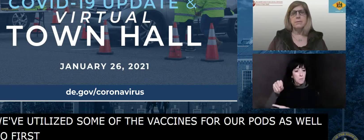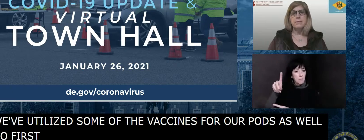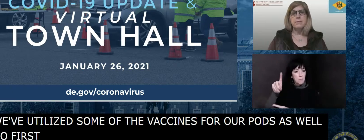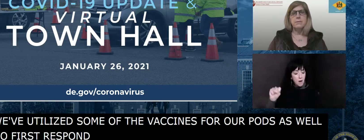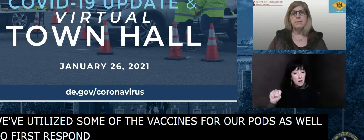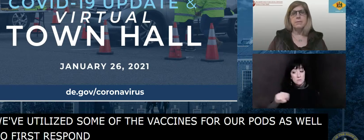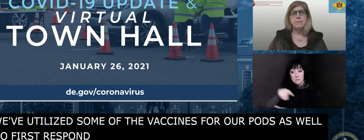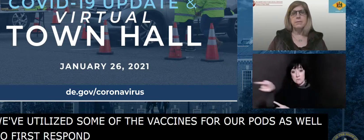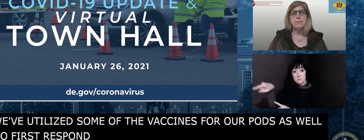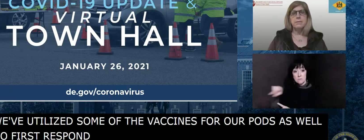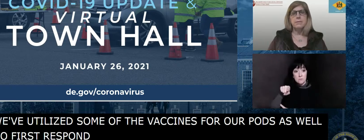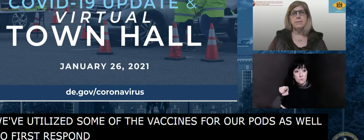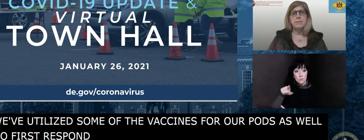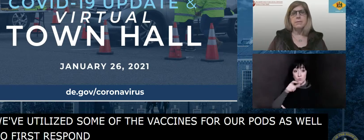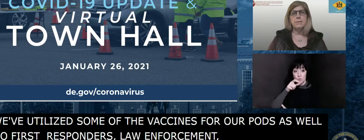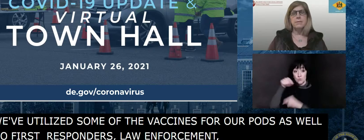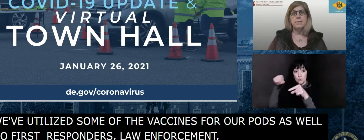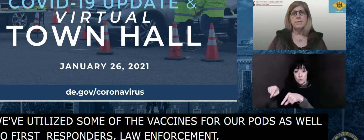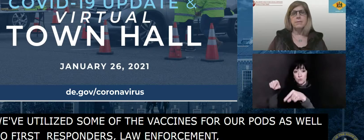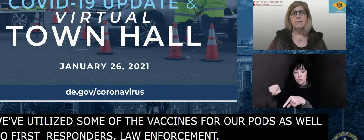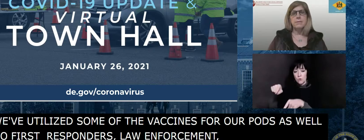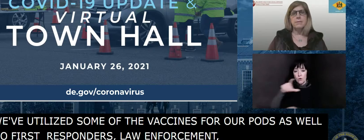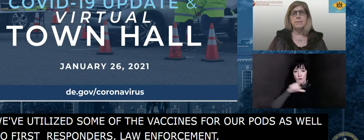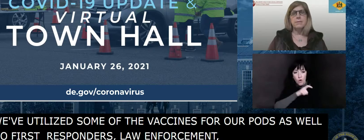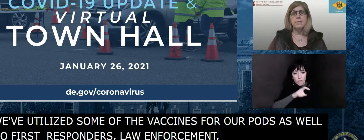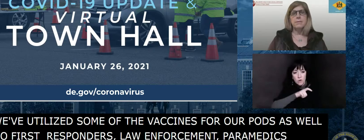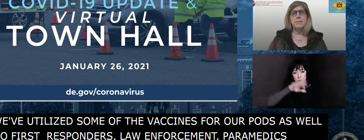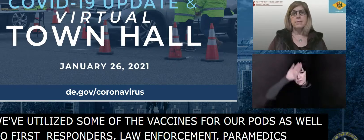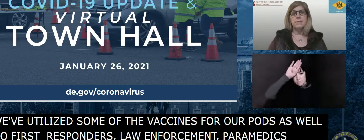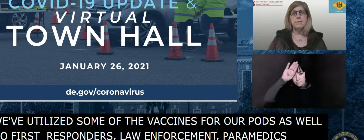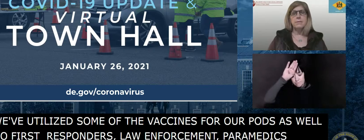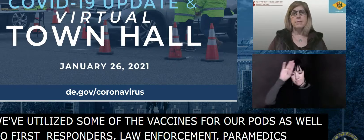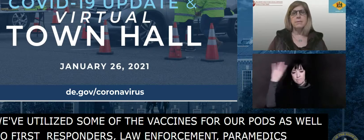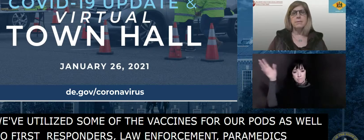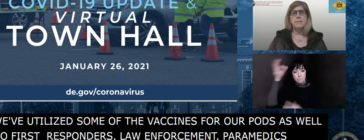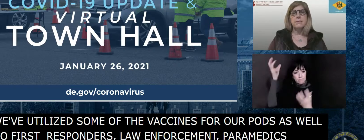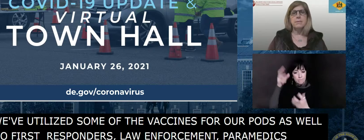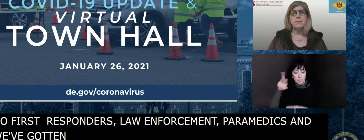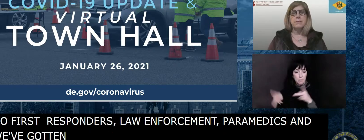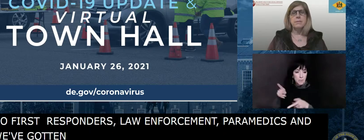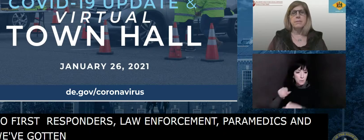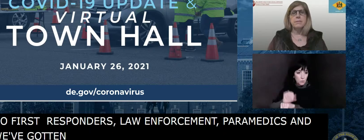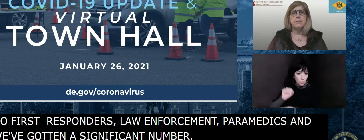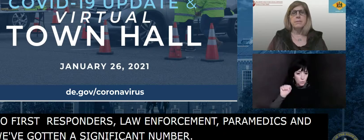paramedics, and we've gotten a significant number. The vast majority of the